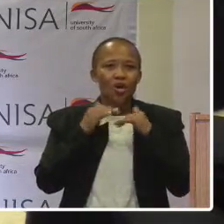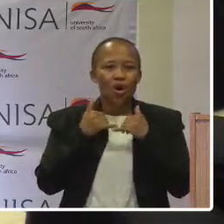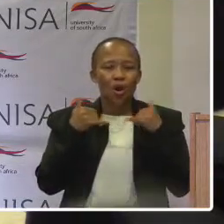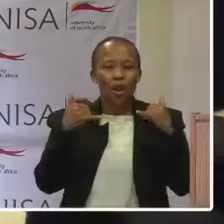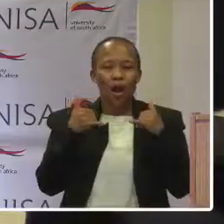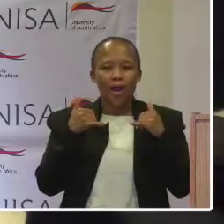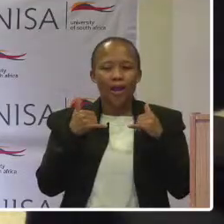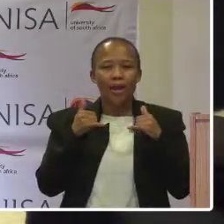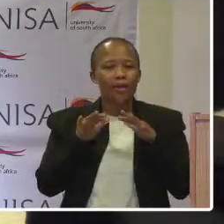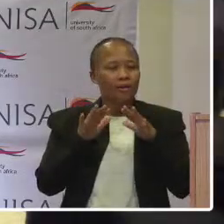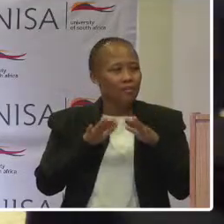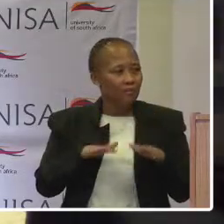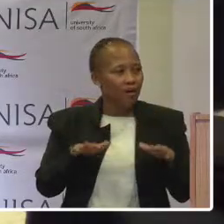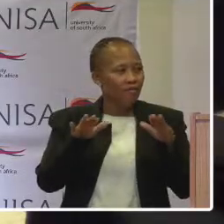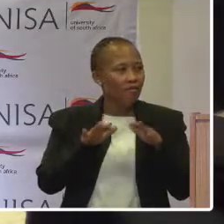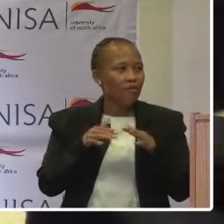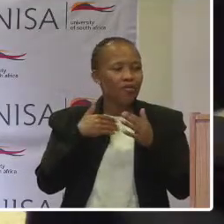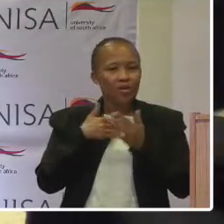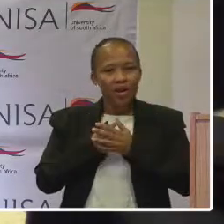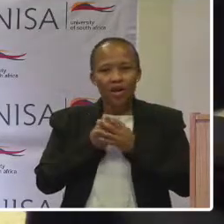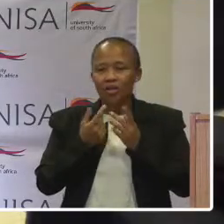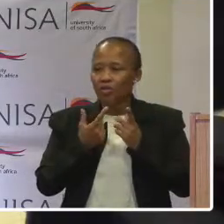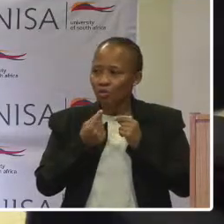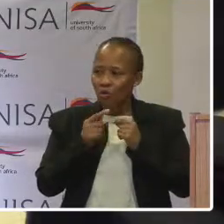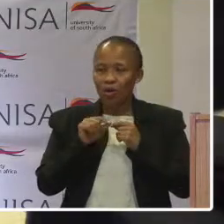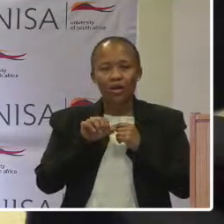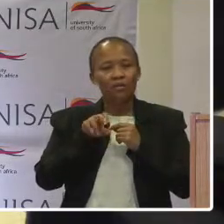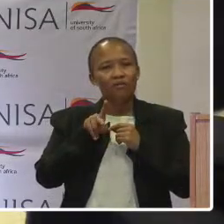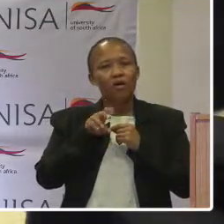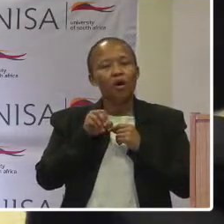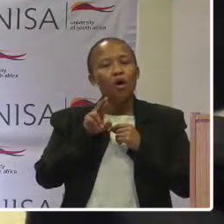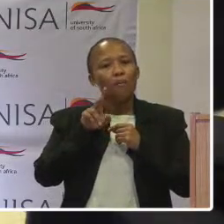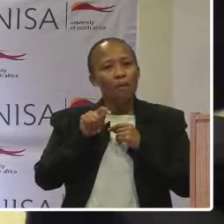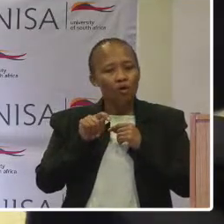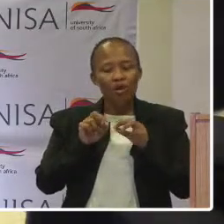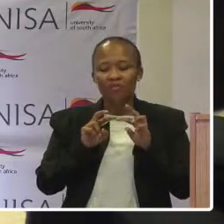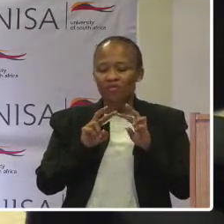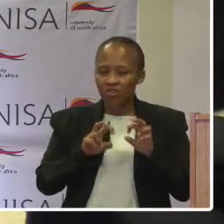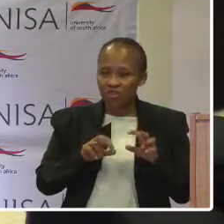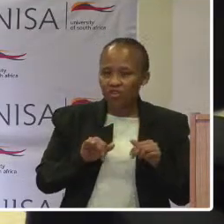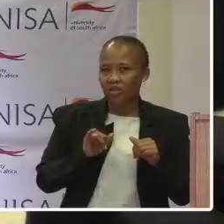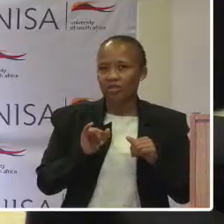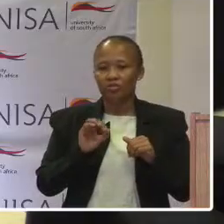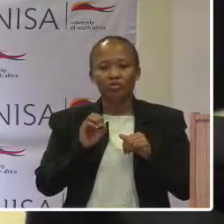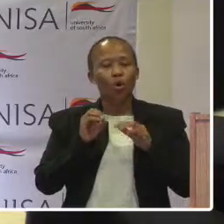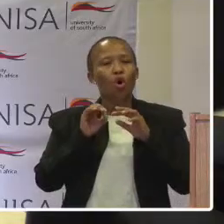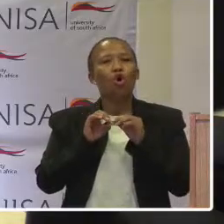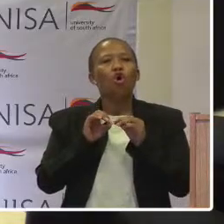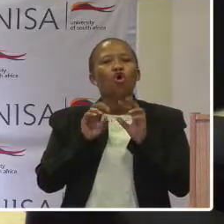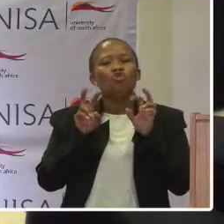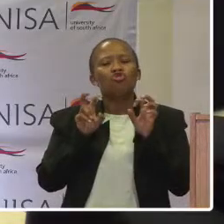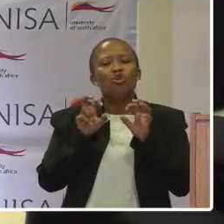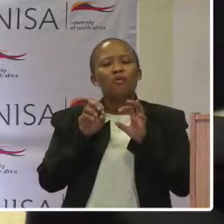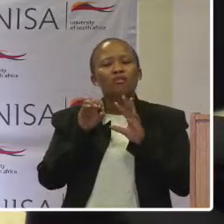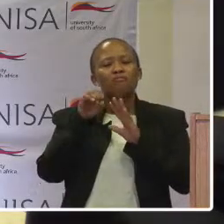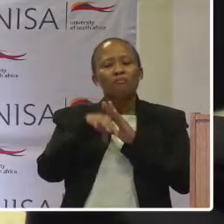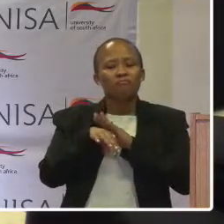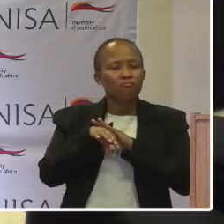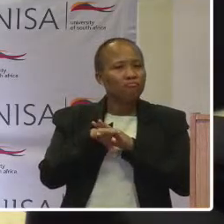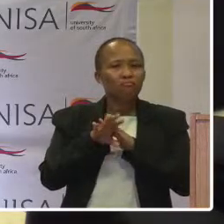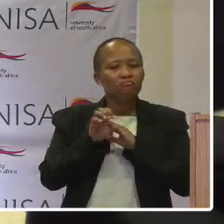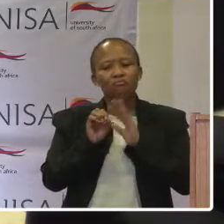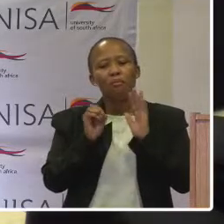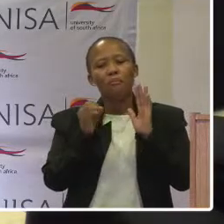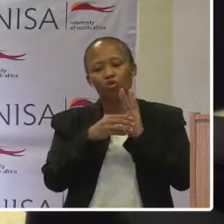prompt, be it a research, you craft your question or you put your topic there. That's what we call a prompt.